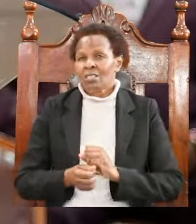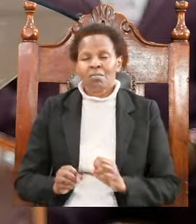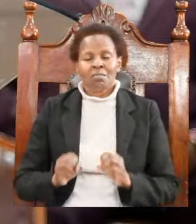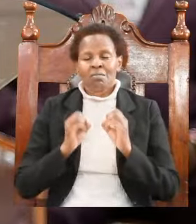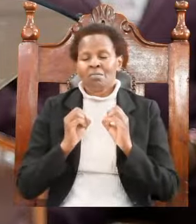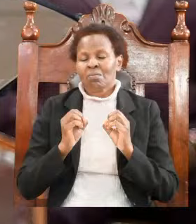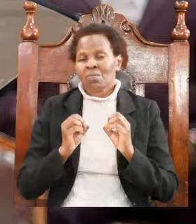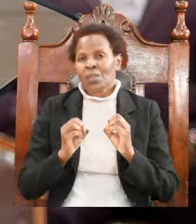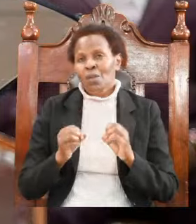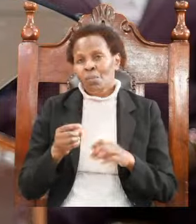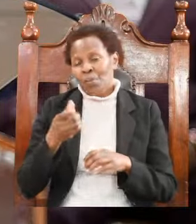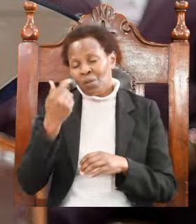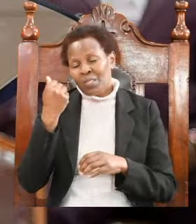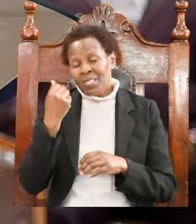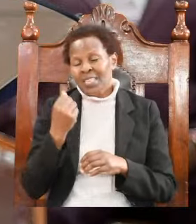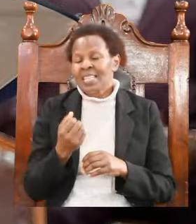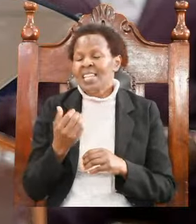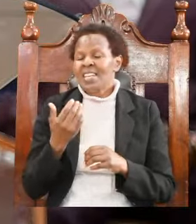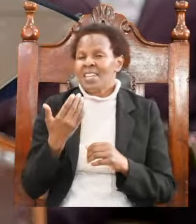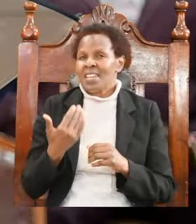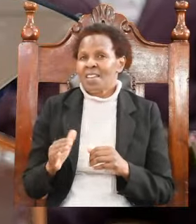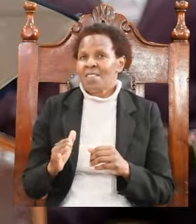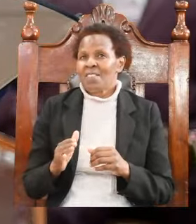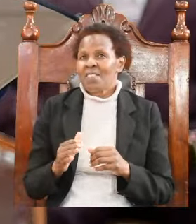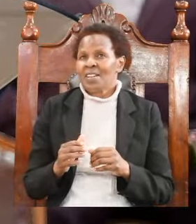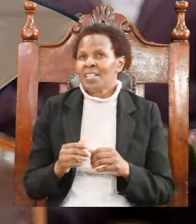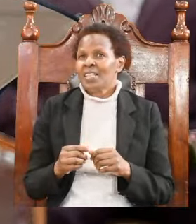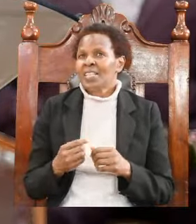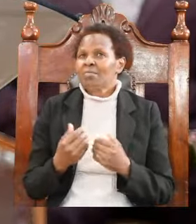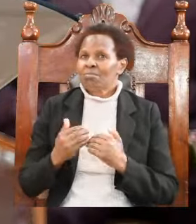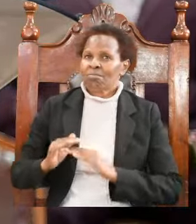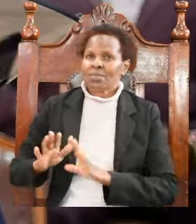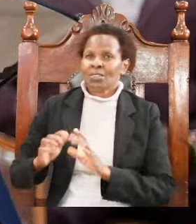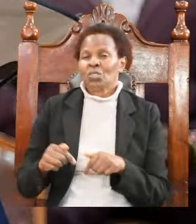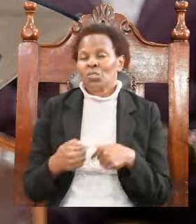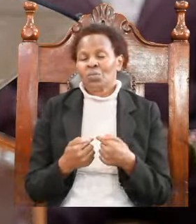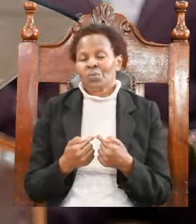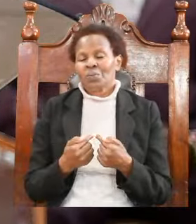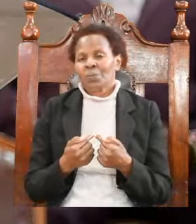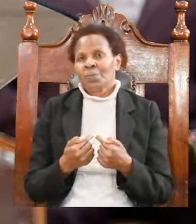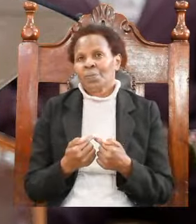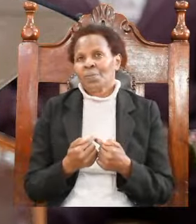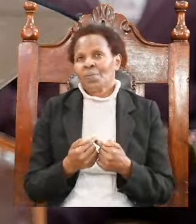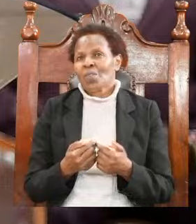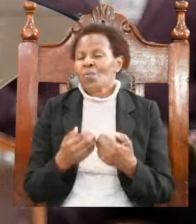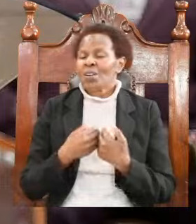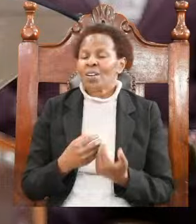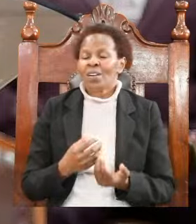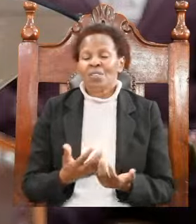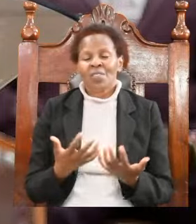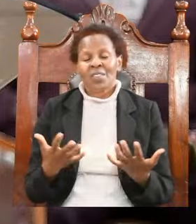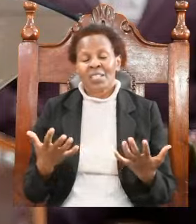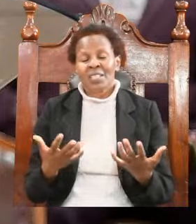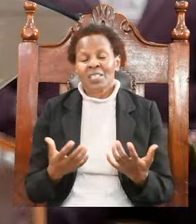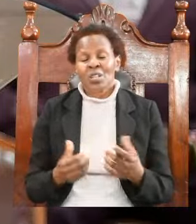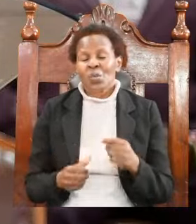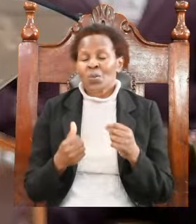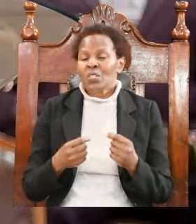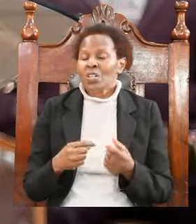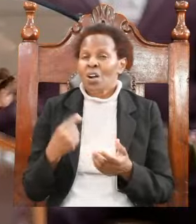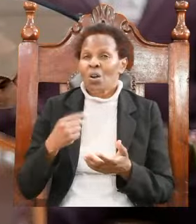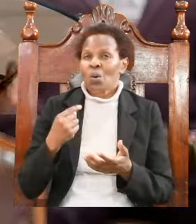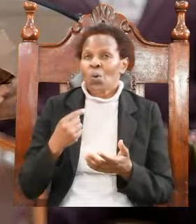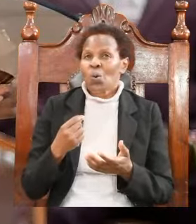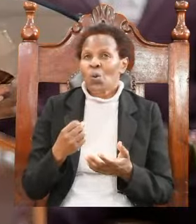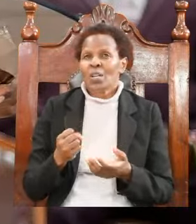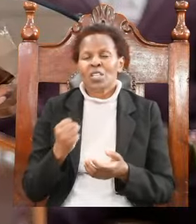never denounce or deny himself. And just as we have vessels, some of them is a gold, others